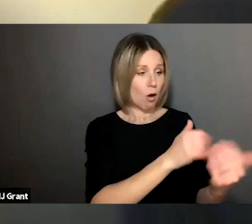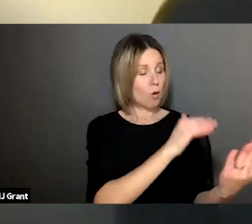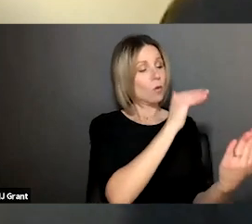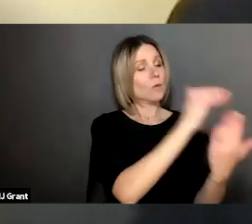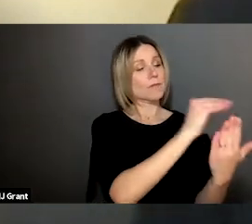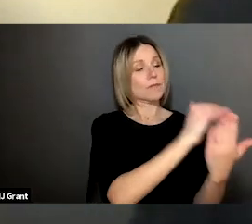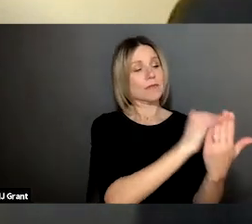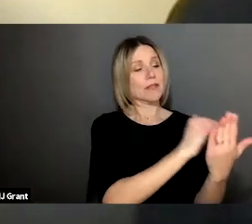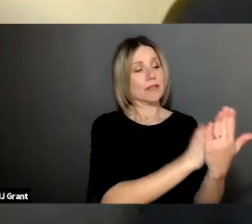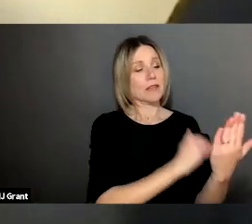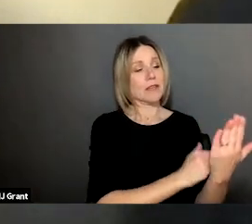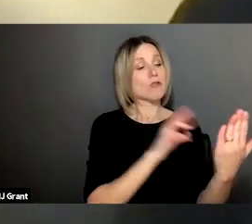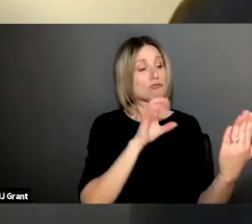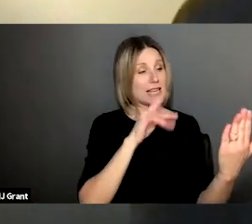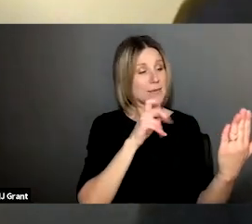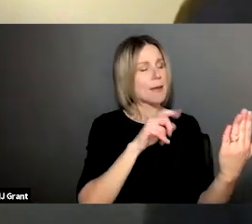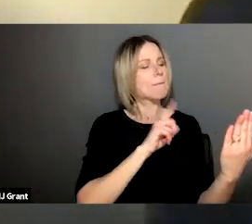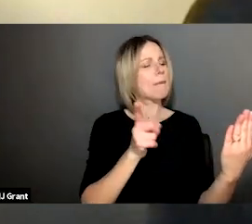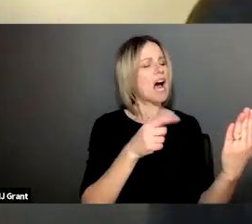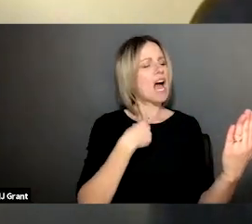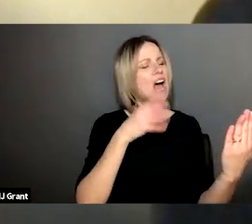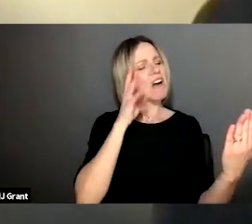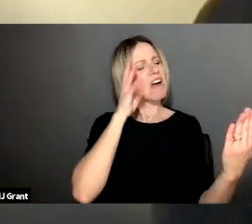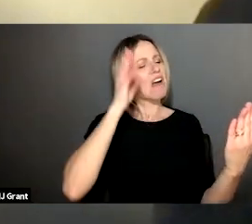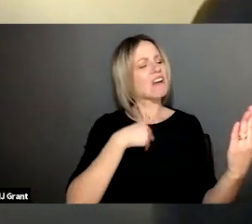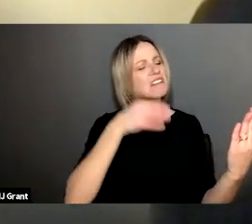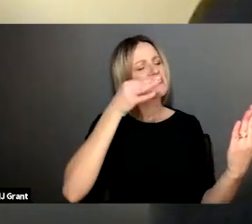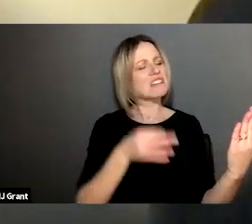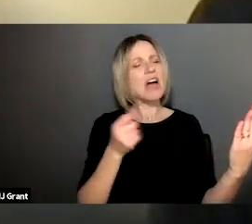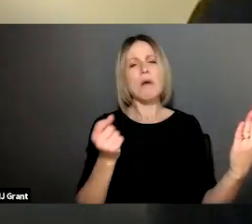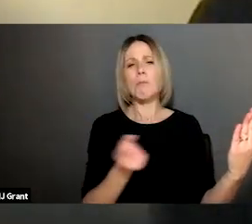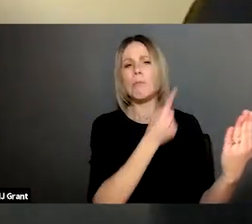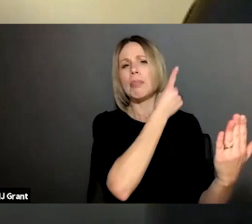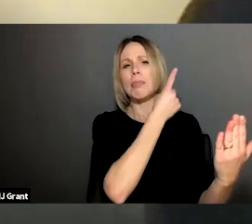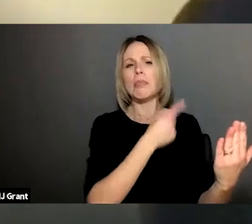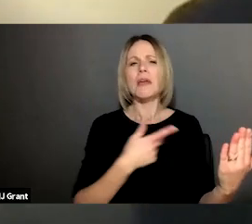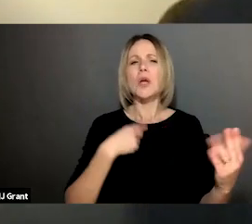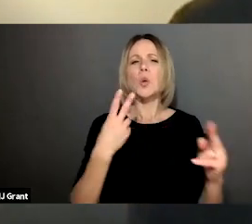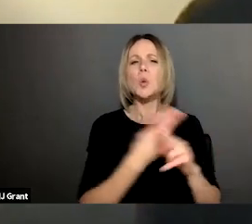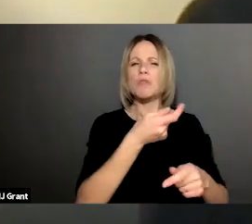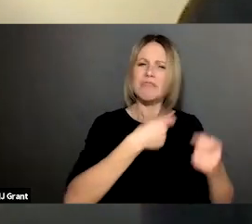off the trail and use a completely different flavor and not like it.